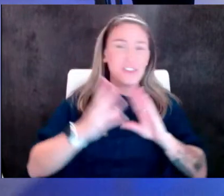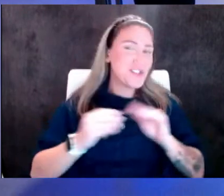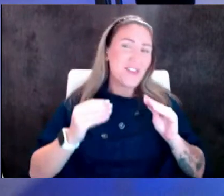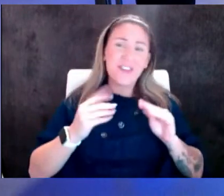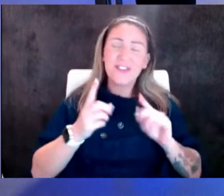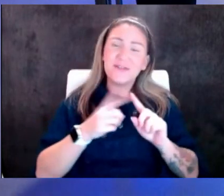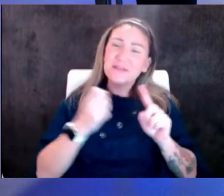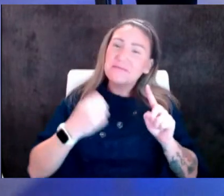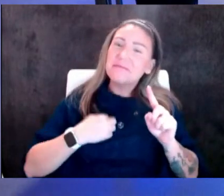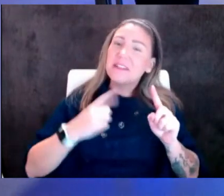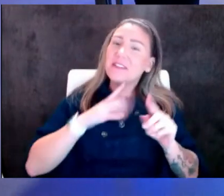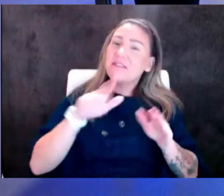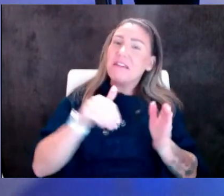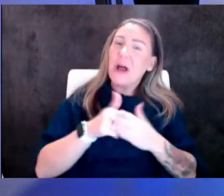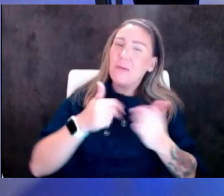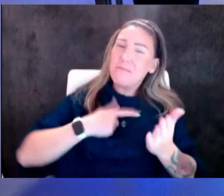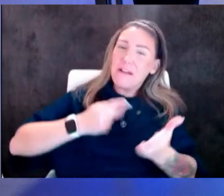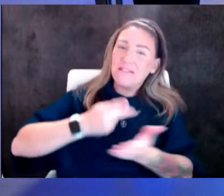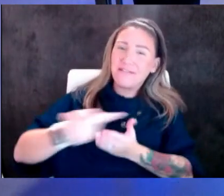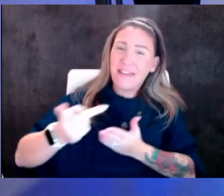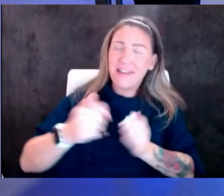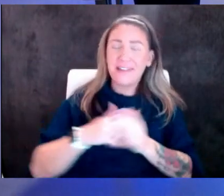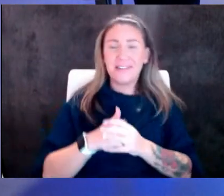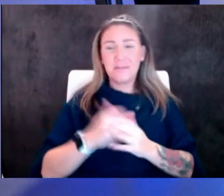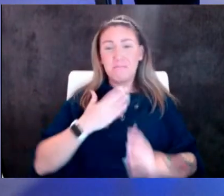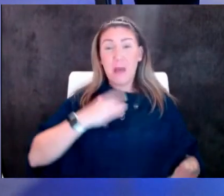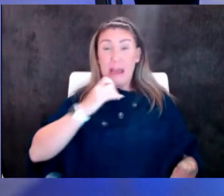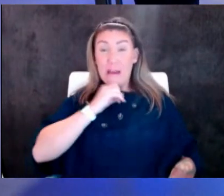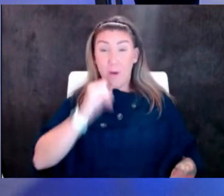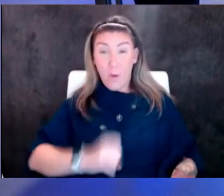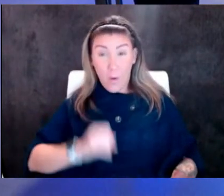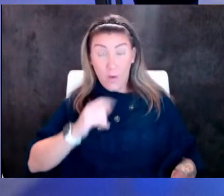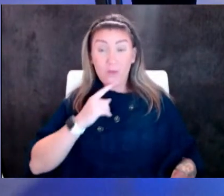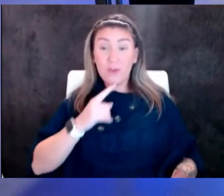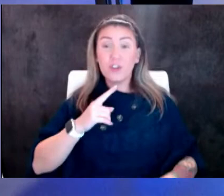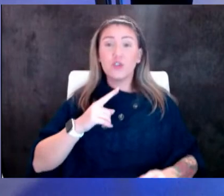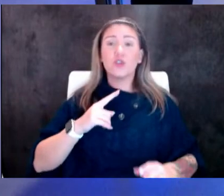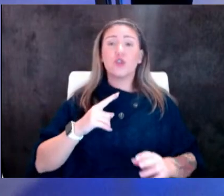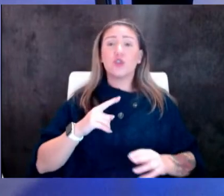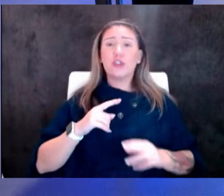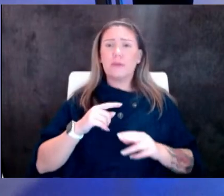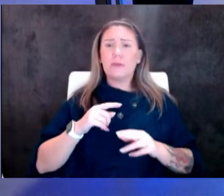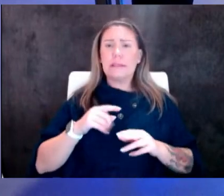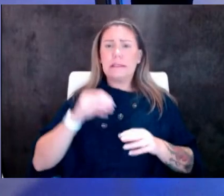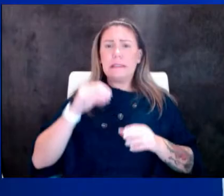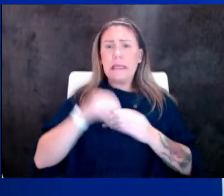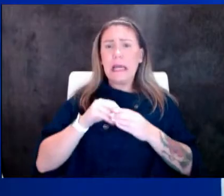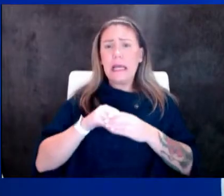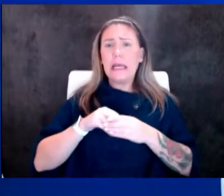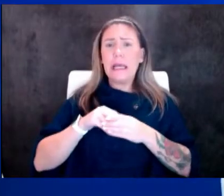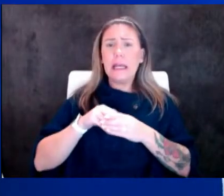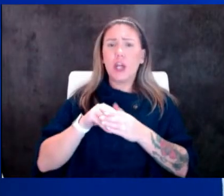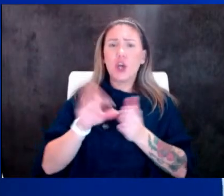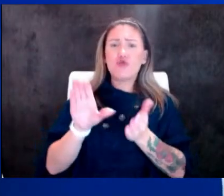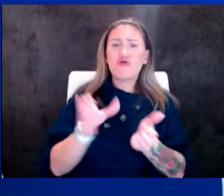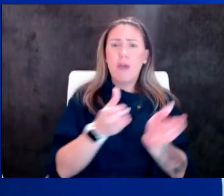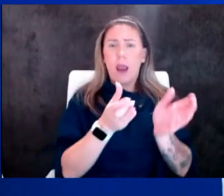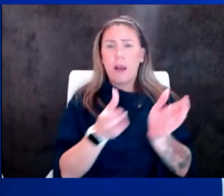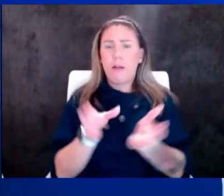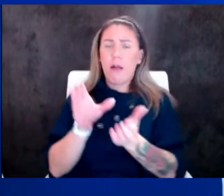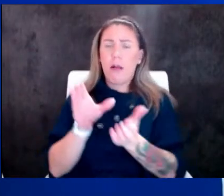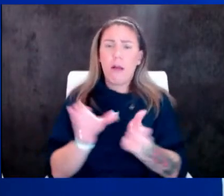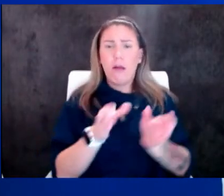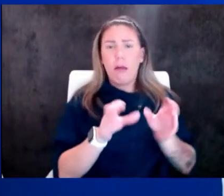all my failures. So my oldest decides she's going to rock my younger one, who's in a cradle, and she says, rock, rock, rock, rock, rock, and the child